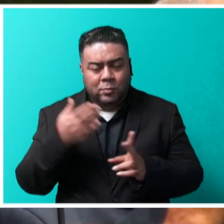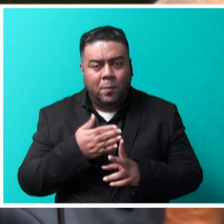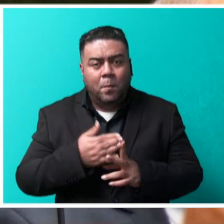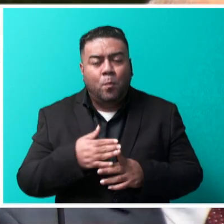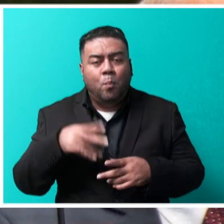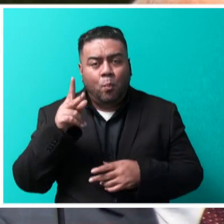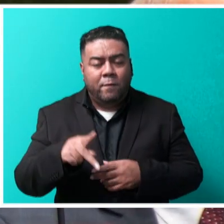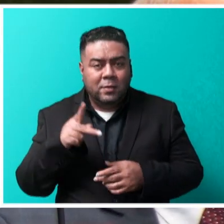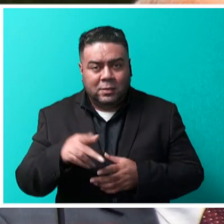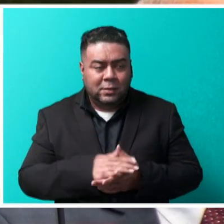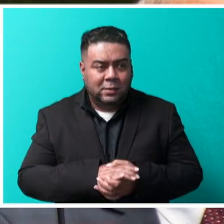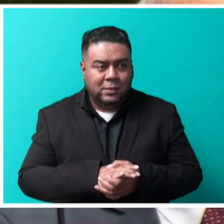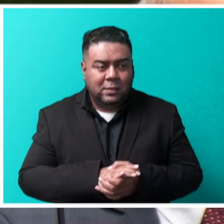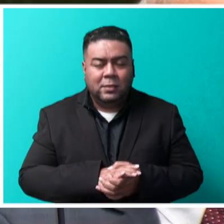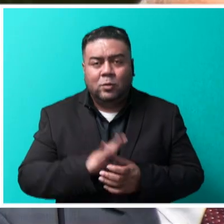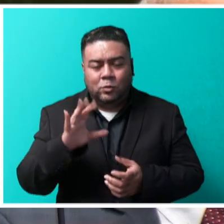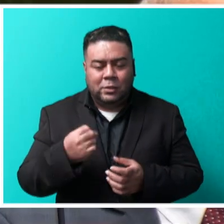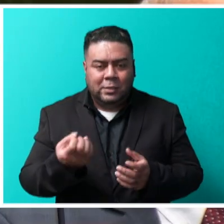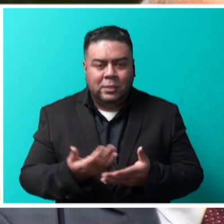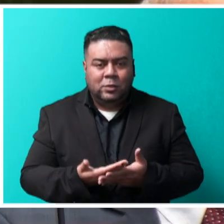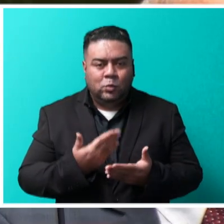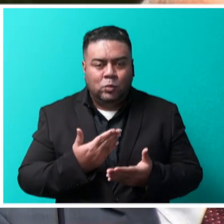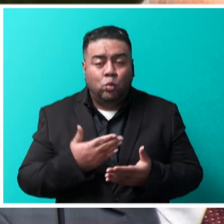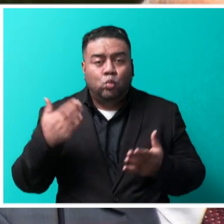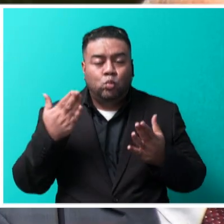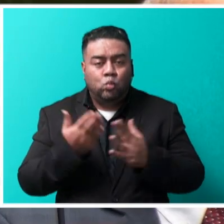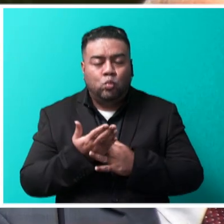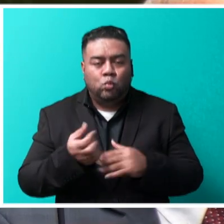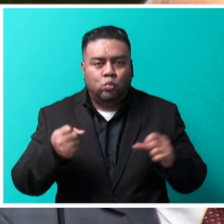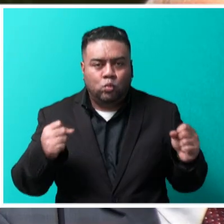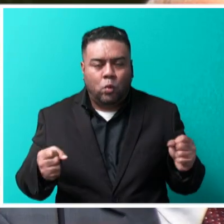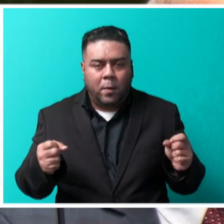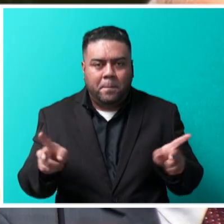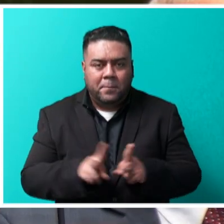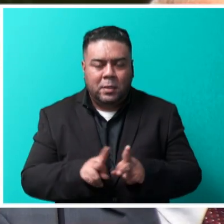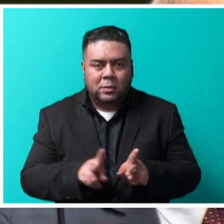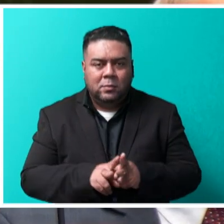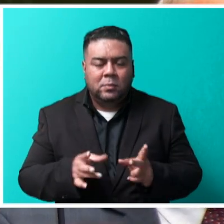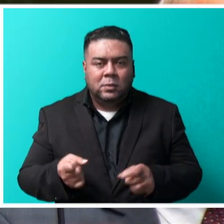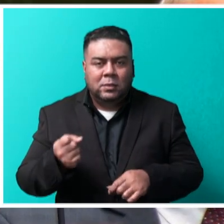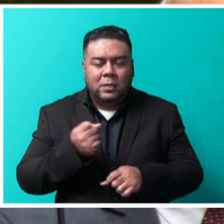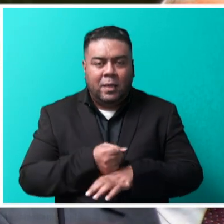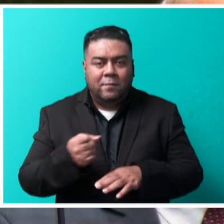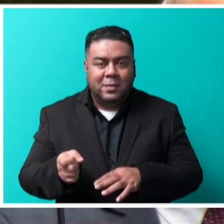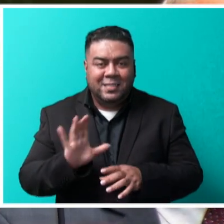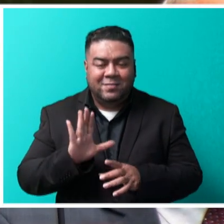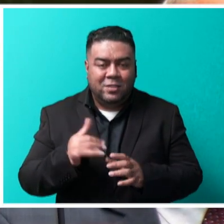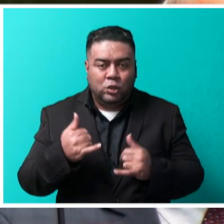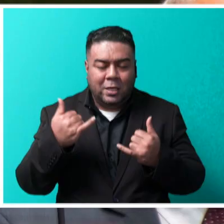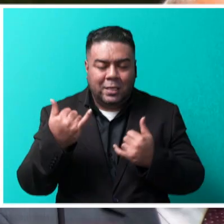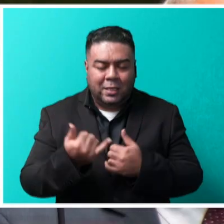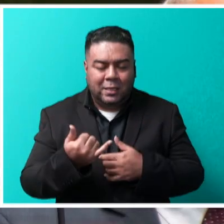poverty, vulnerability, and social exclusion through stronger partnerships between government, civil society,